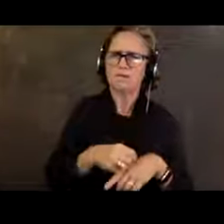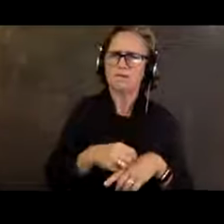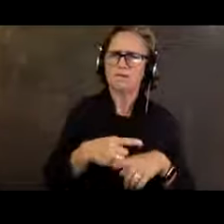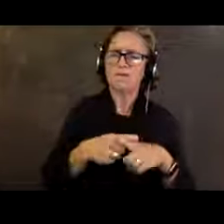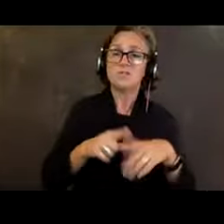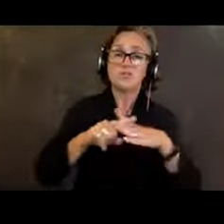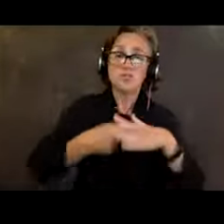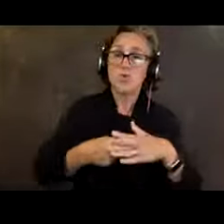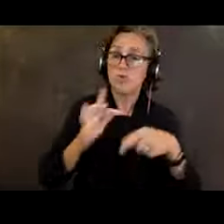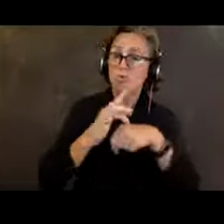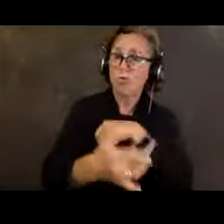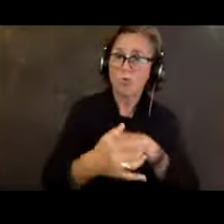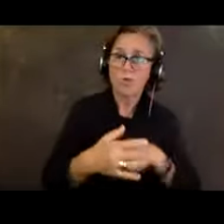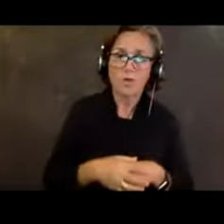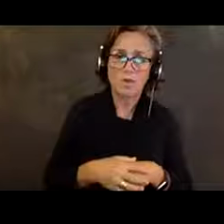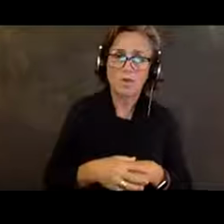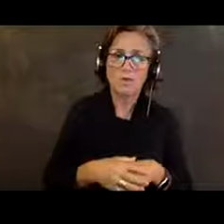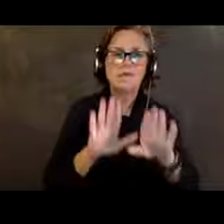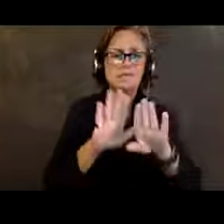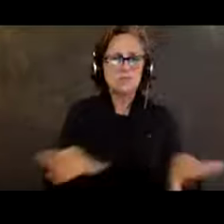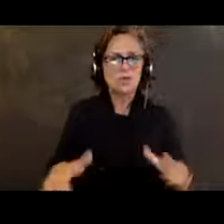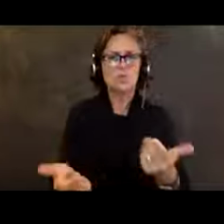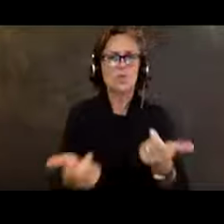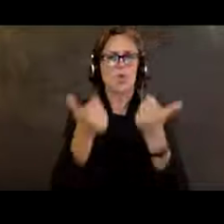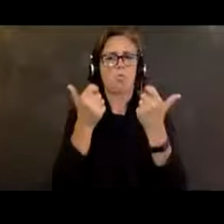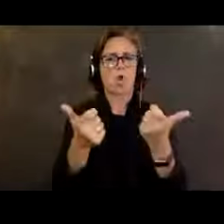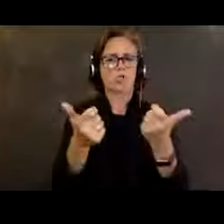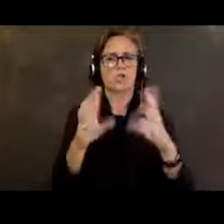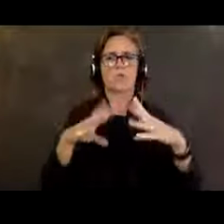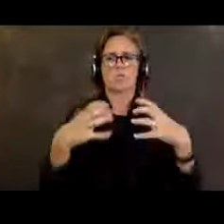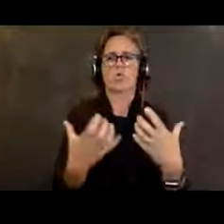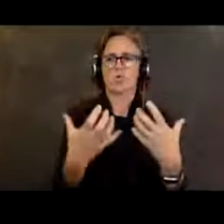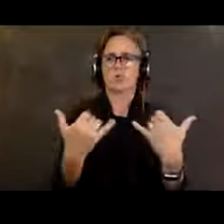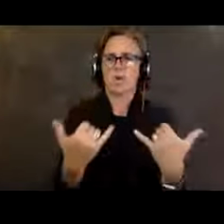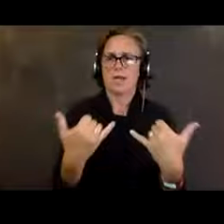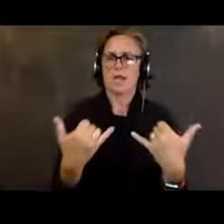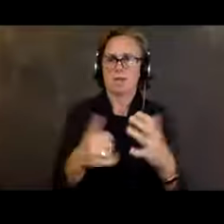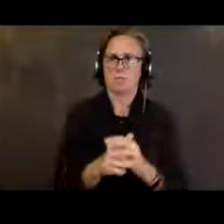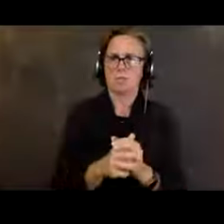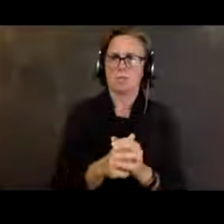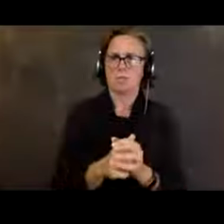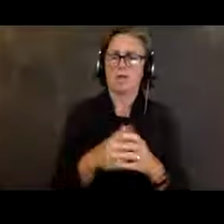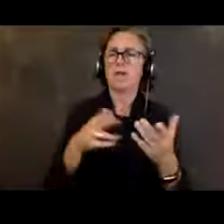listening and watching what is happening in our nation today. And what's happening now is a teachable moment.